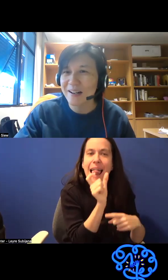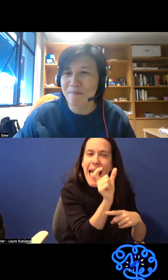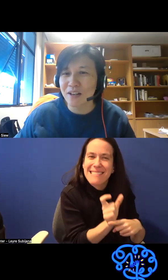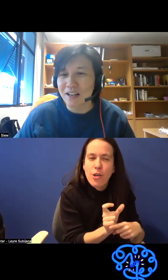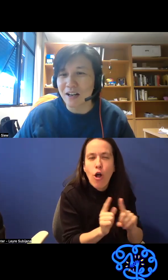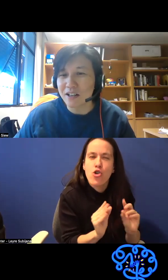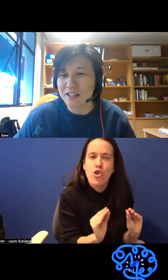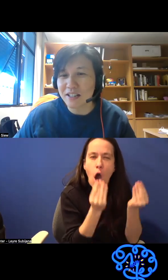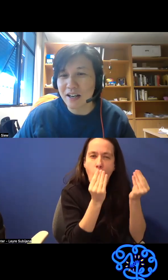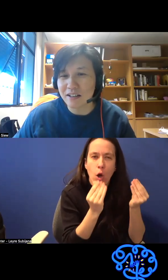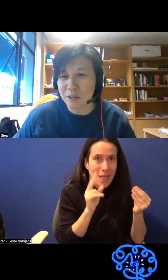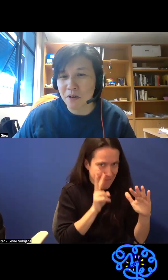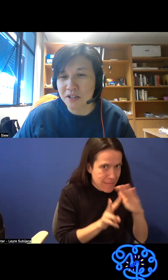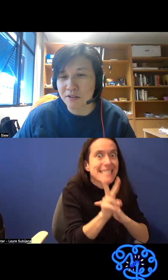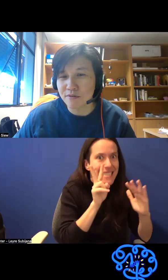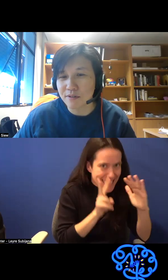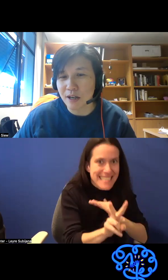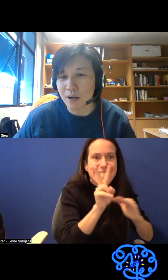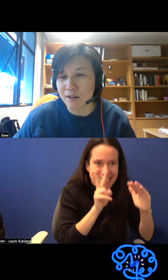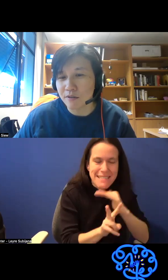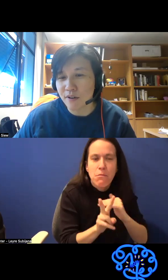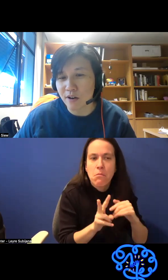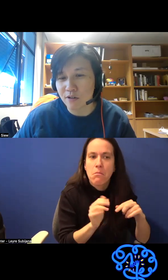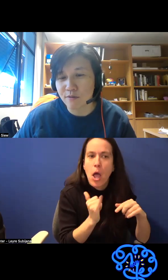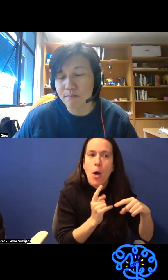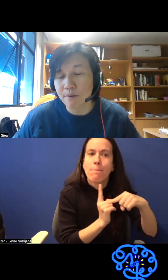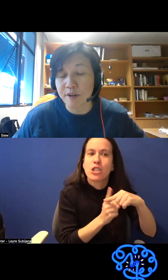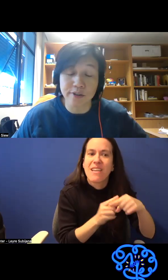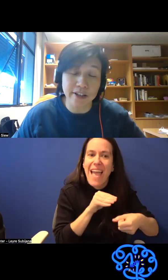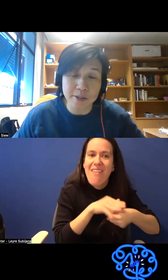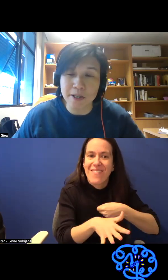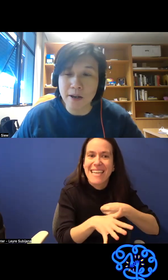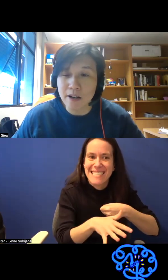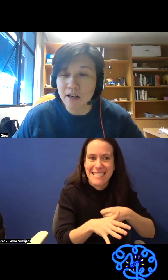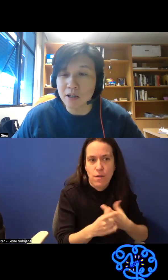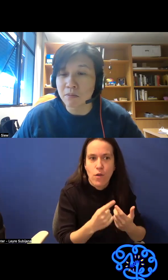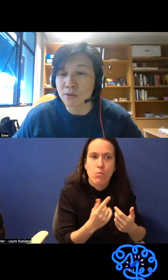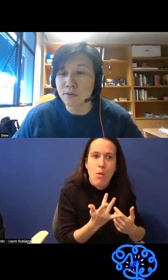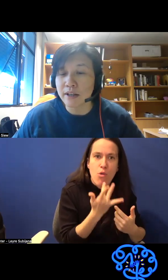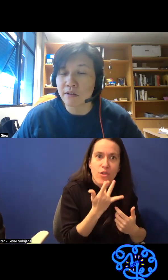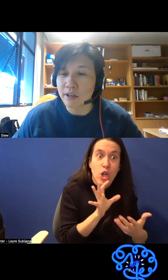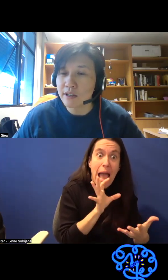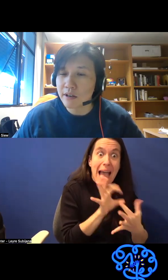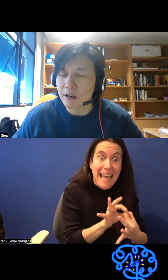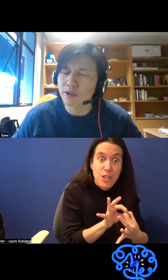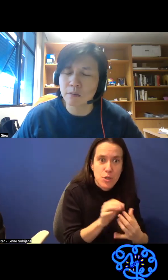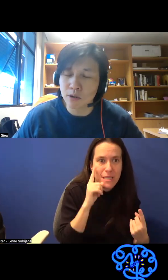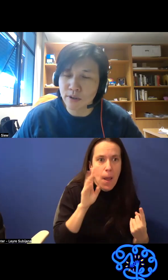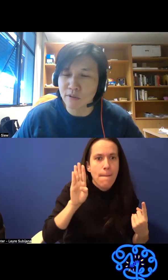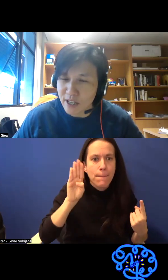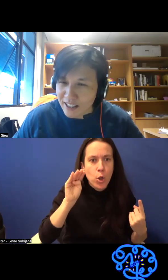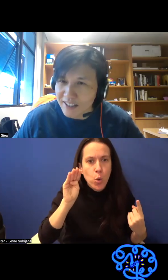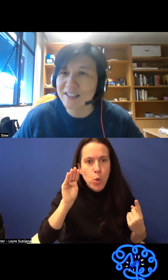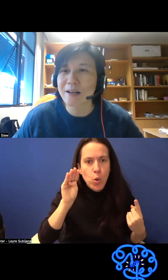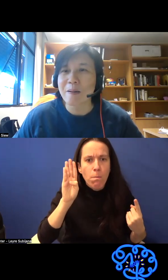young, you can see that there's a positive effect of preferential attachment in the blue and the green. Sorry, the blue